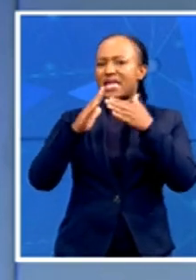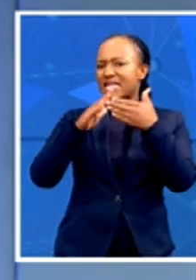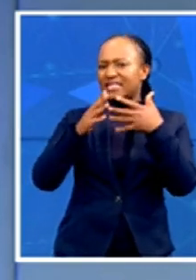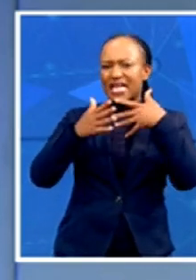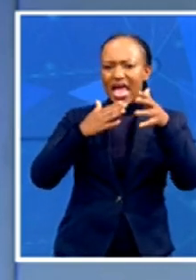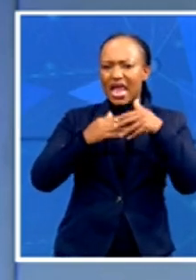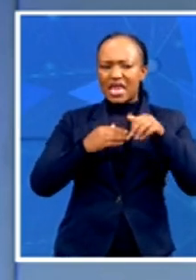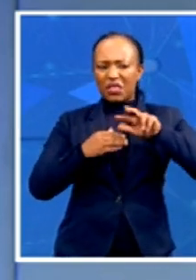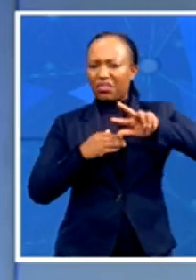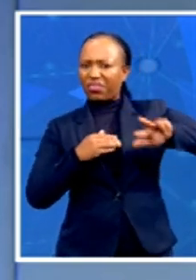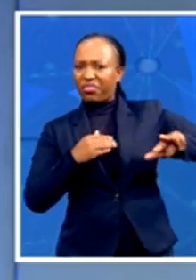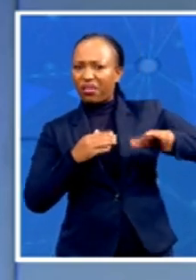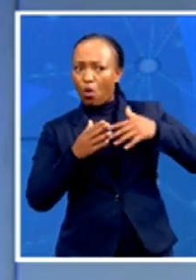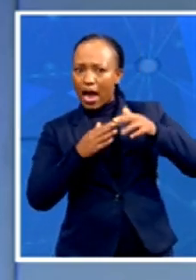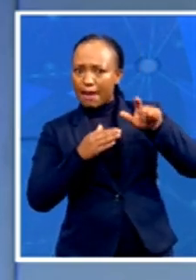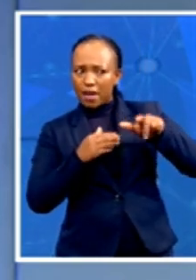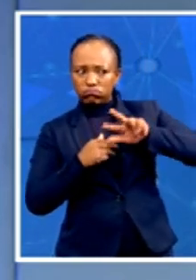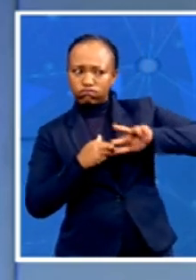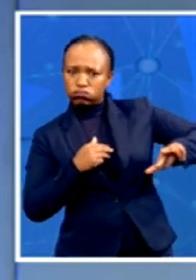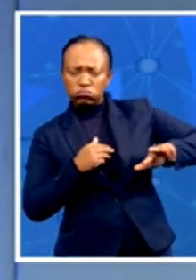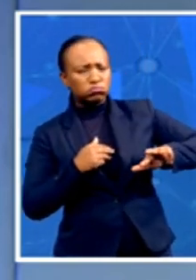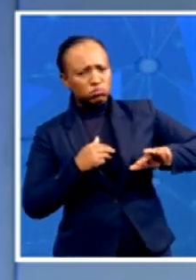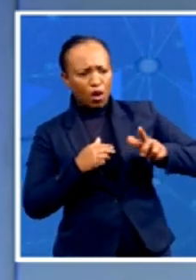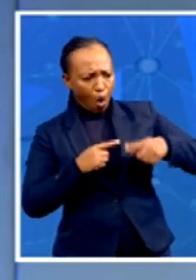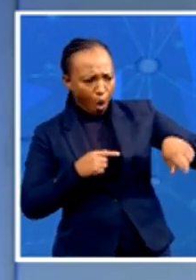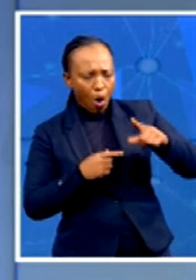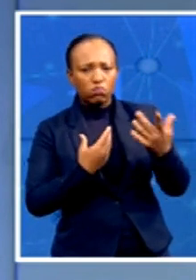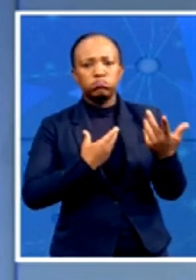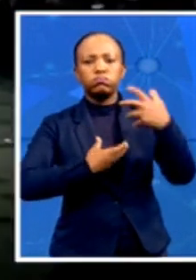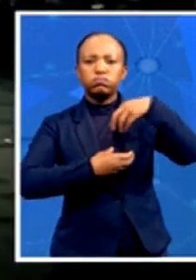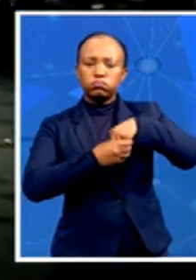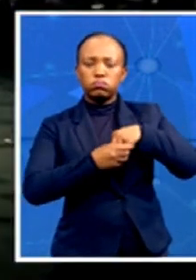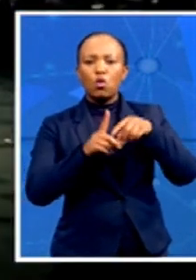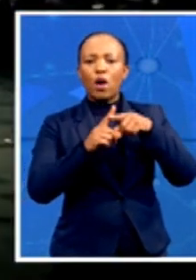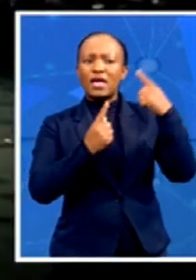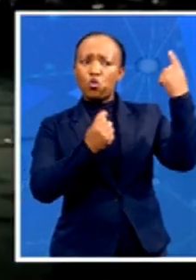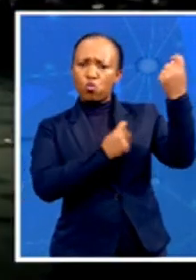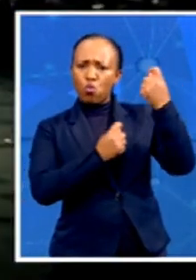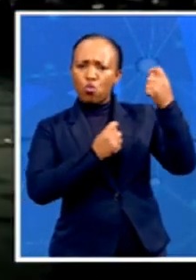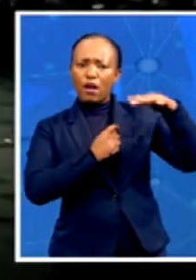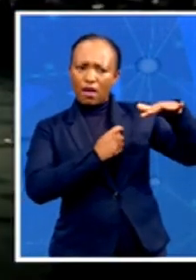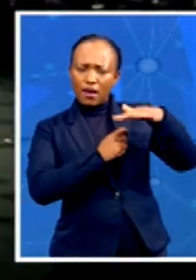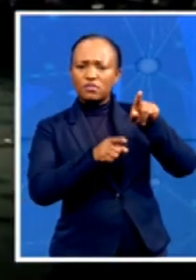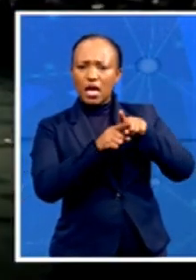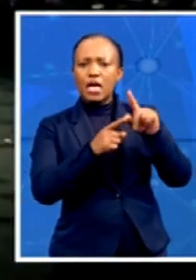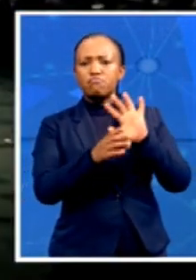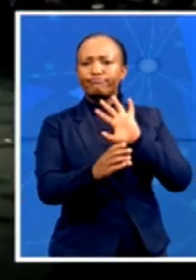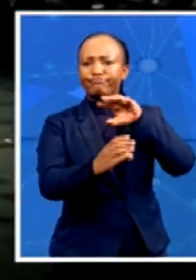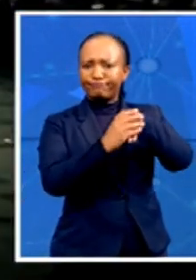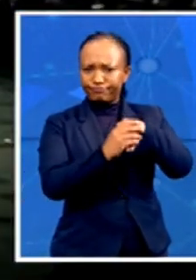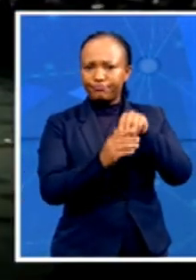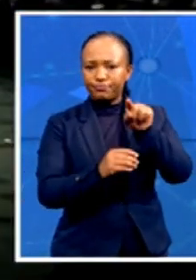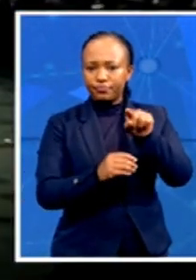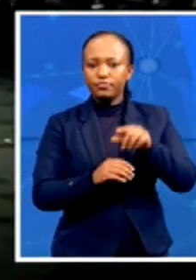that we must also now focus on our rural areas. Through this, we aim to improve